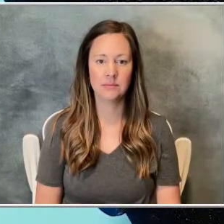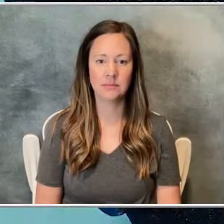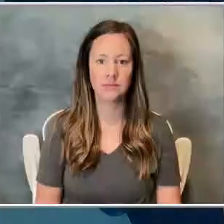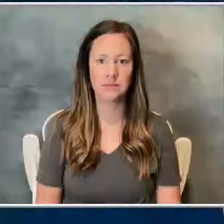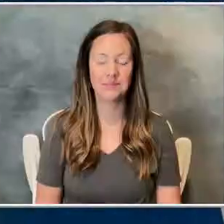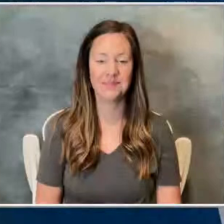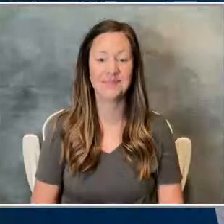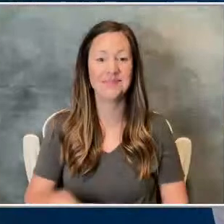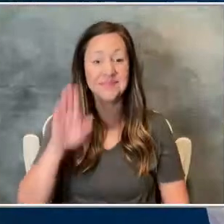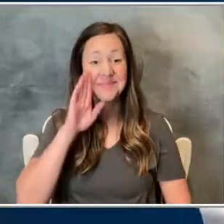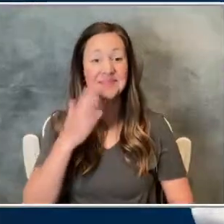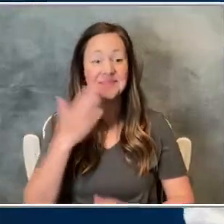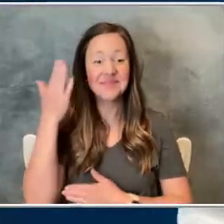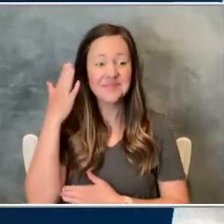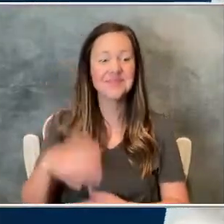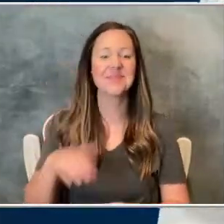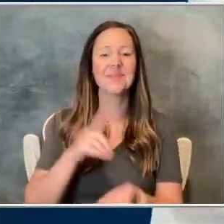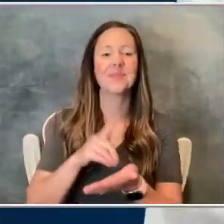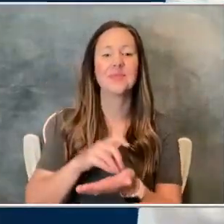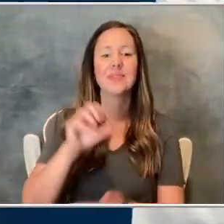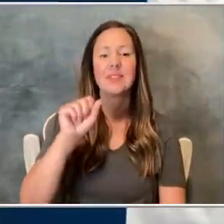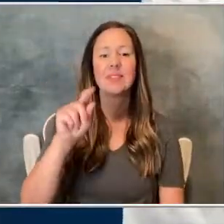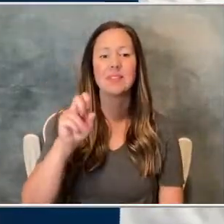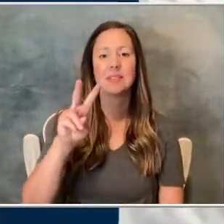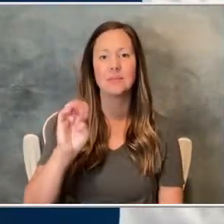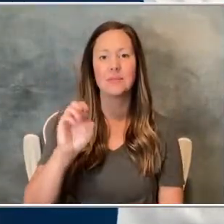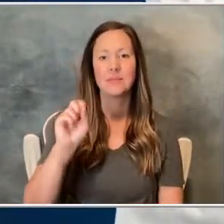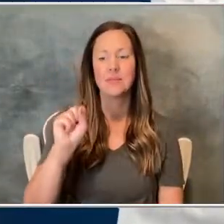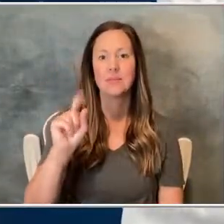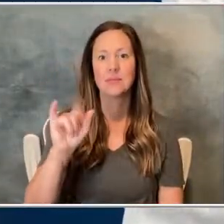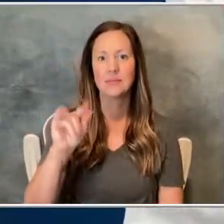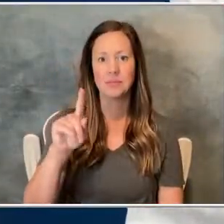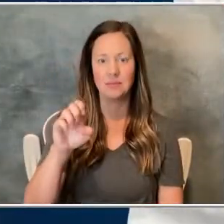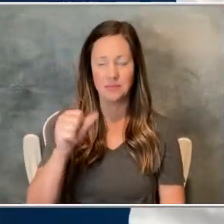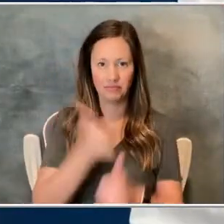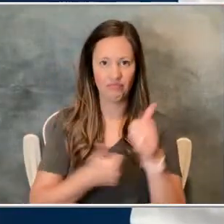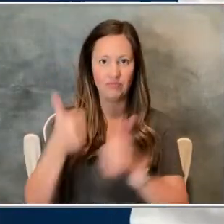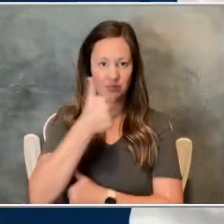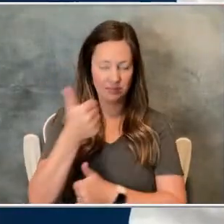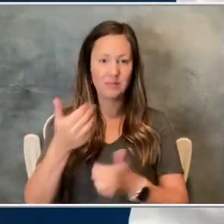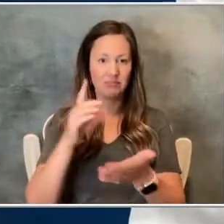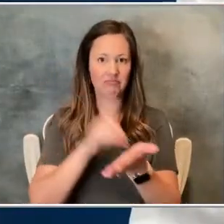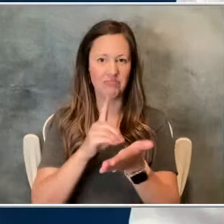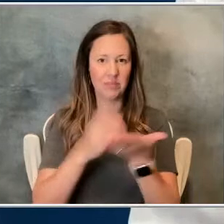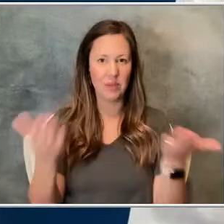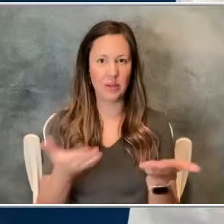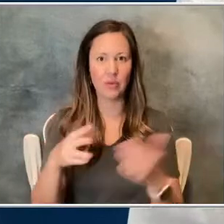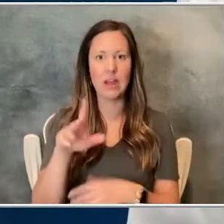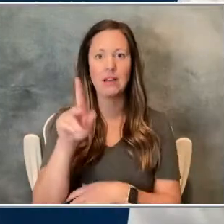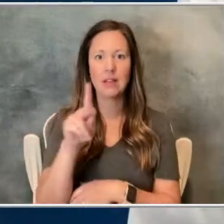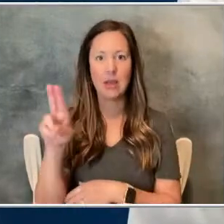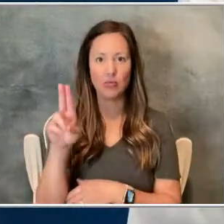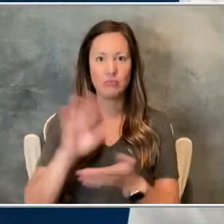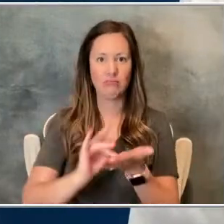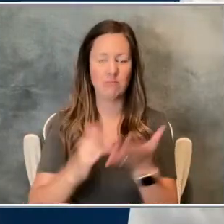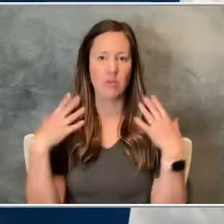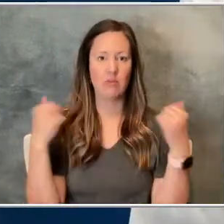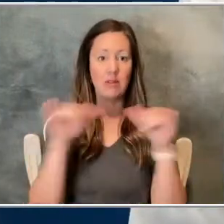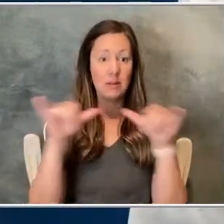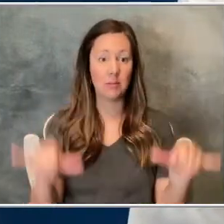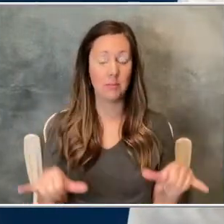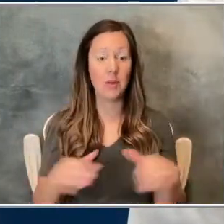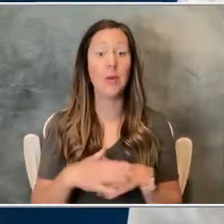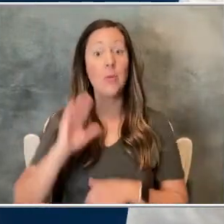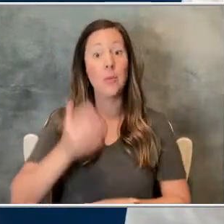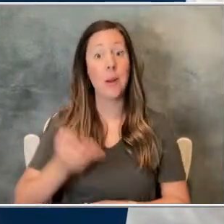Hey, good morning. I'm Dr. Steve Stites, Chief Medical Officer here at the University of Kansas Health System. Welcome back to Open Mics with Dr. Stites. And what day is it? It's